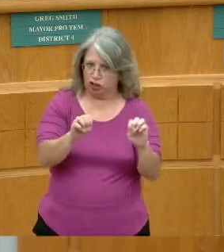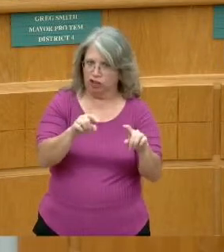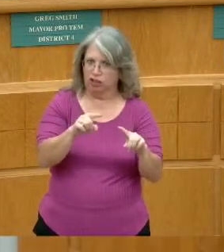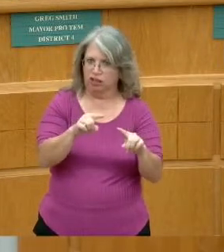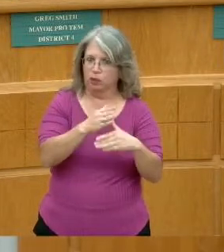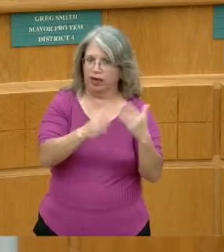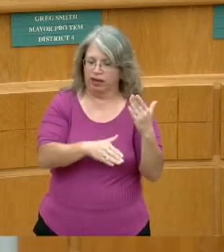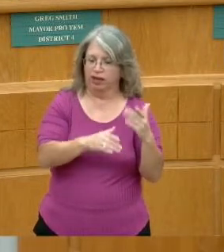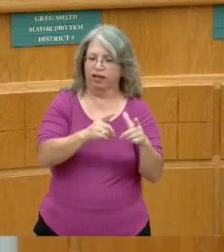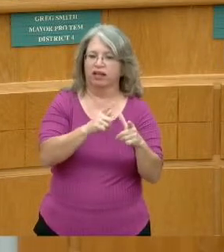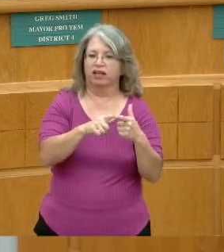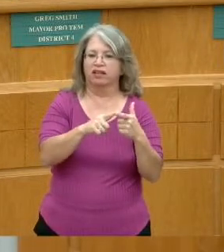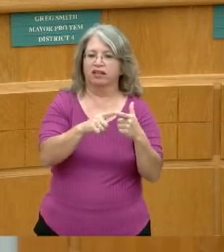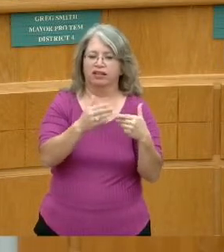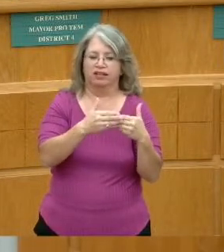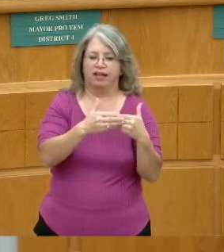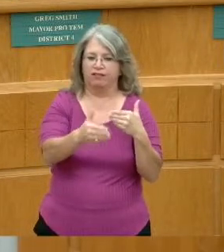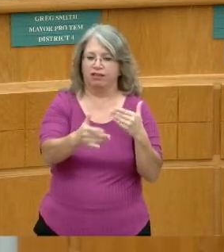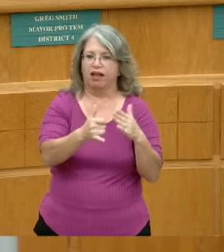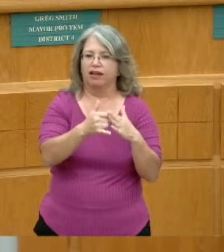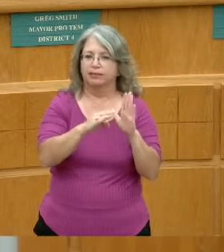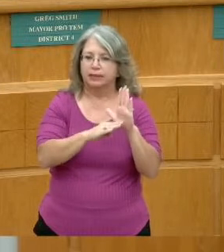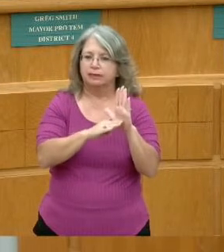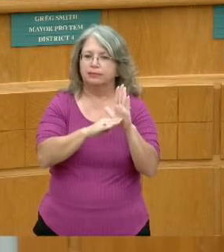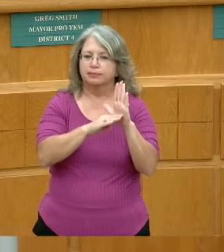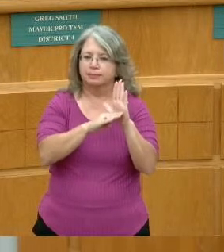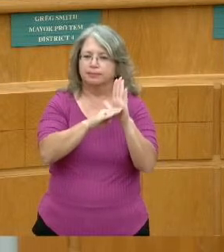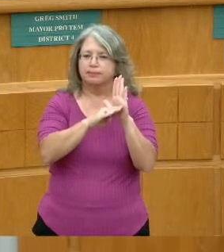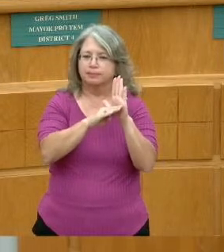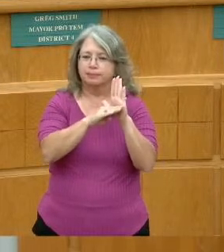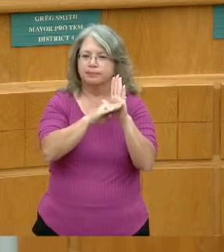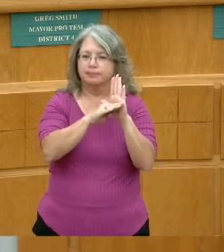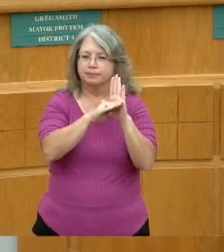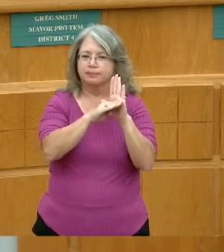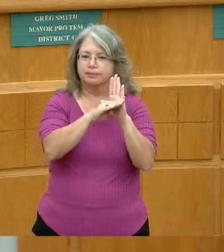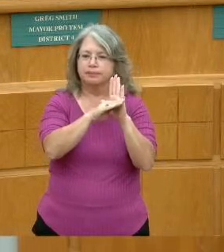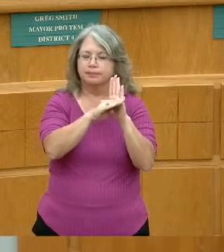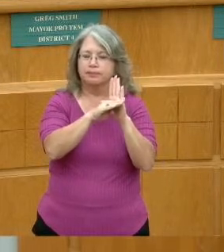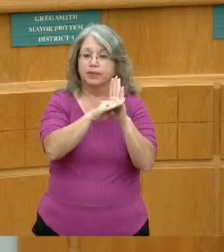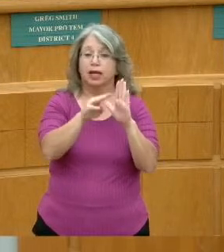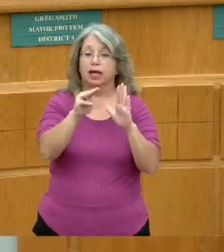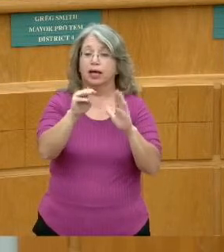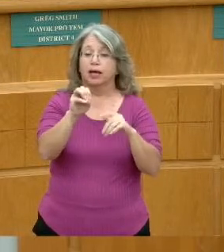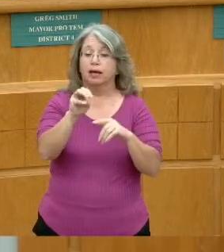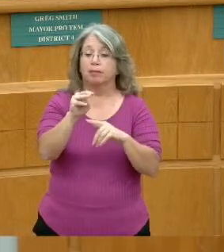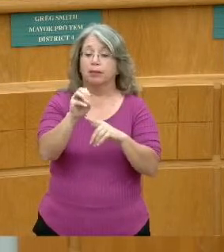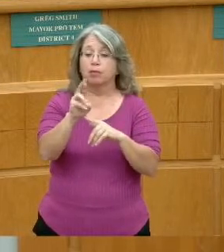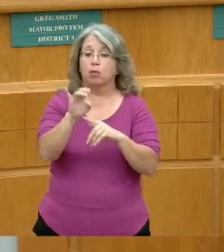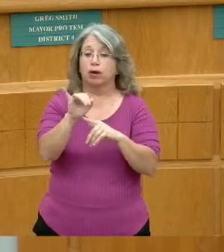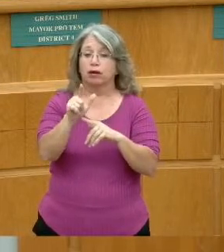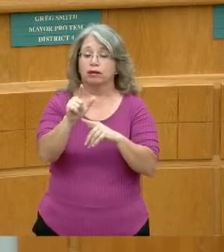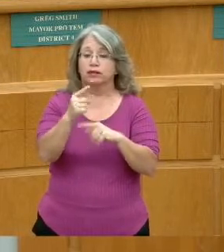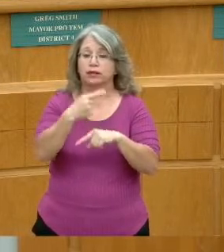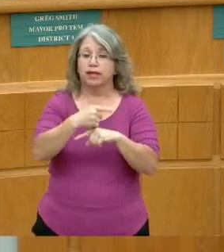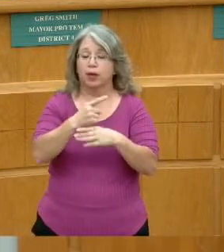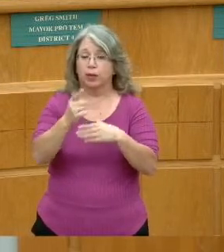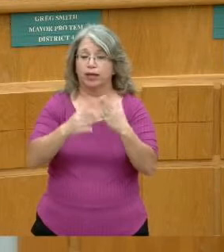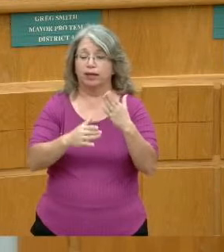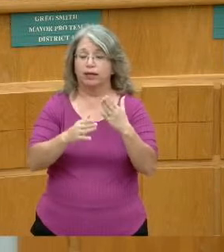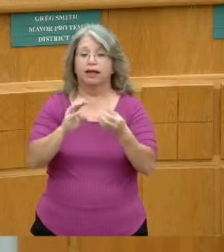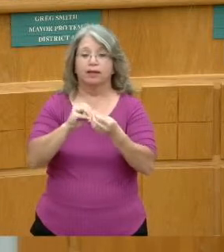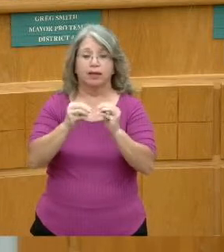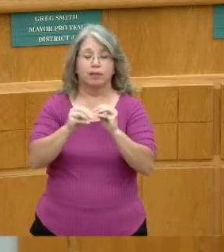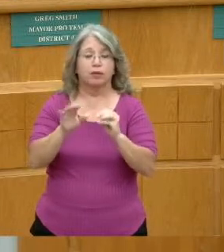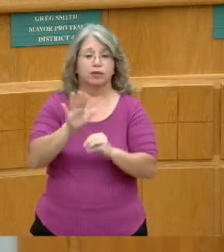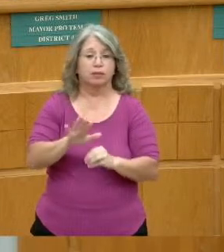steadily increasing. This is a smooth line. It doesn't show all the data, but Memorial Day weekend, the number was about